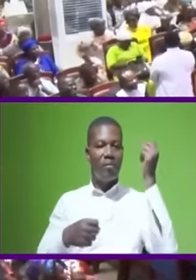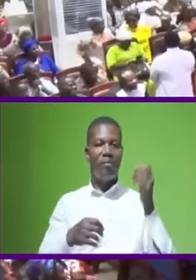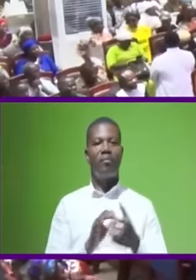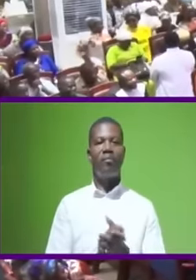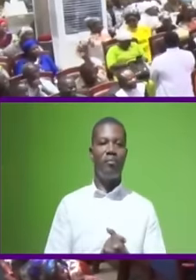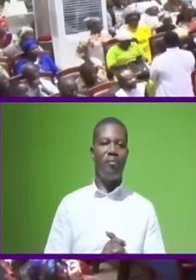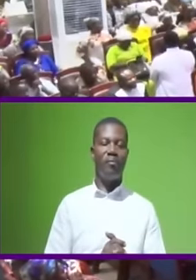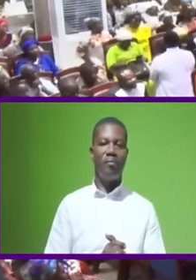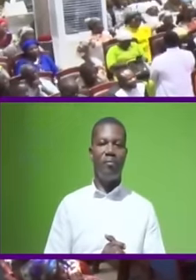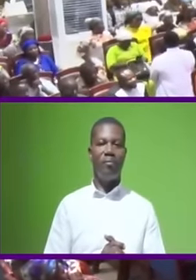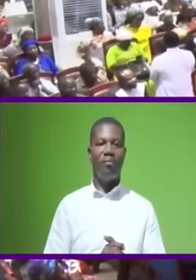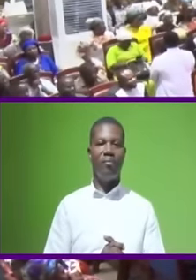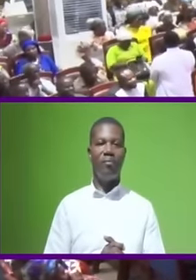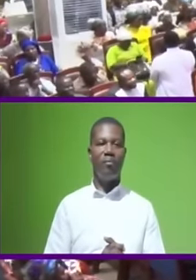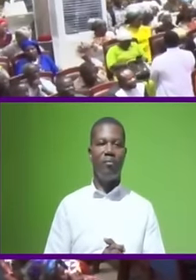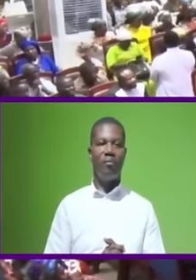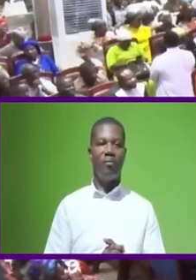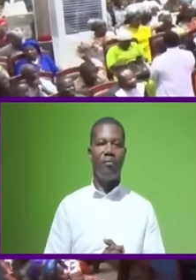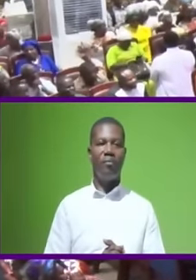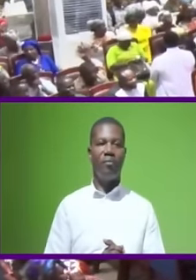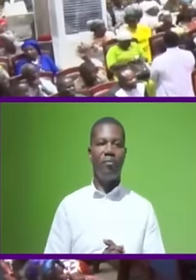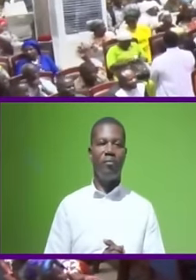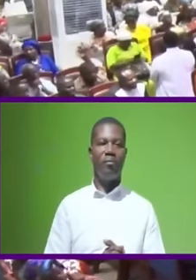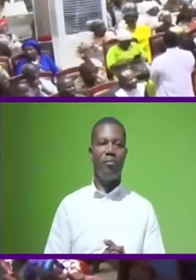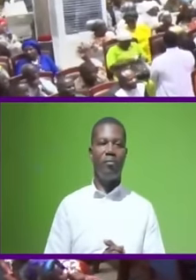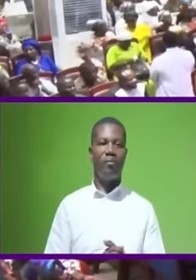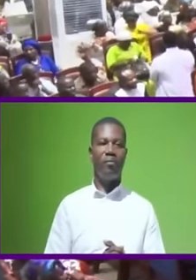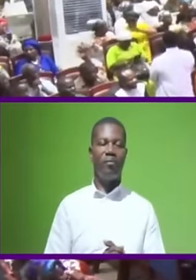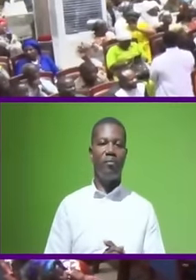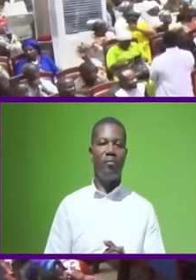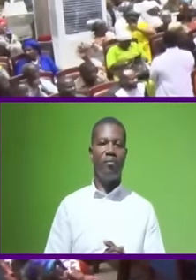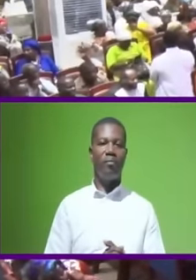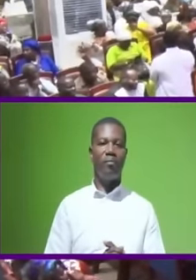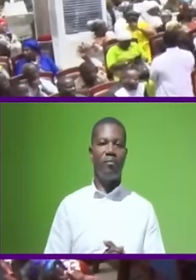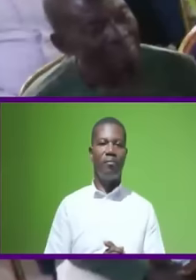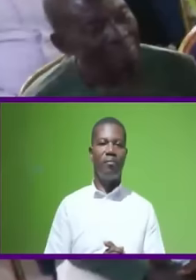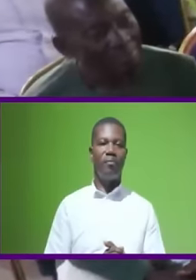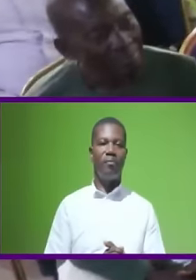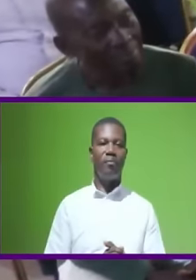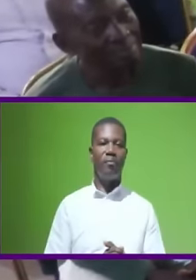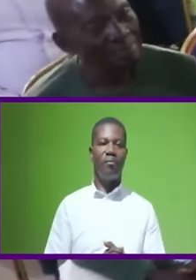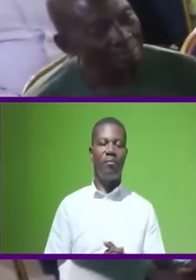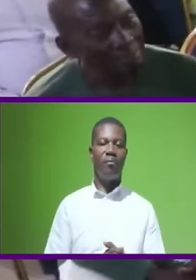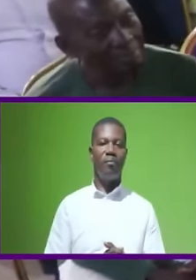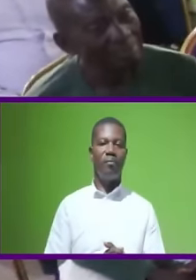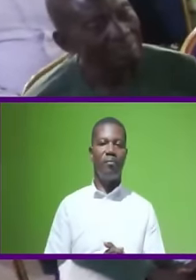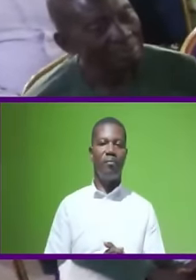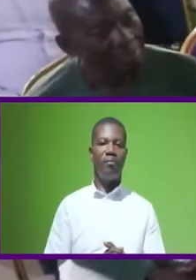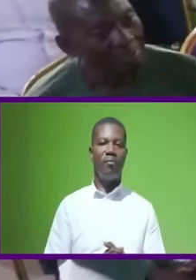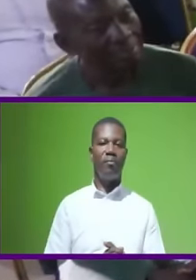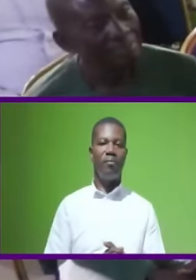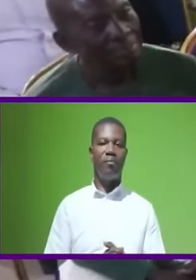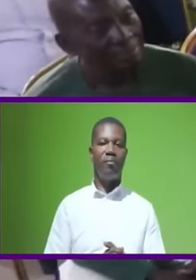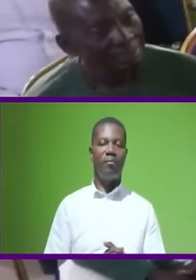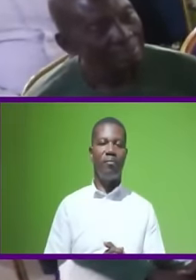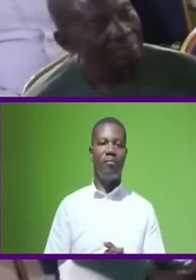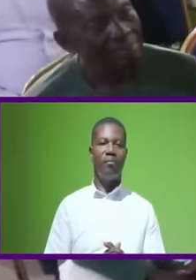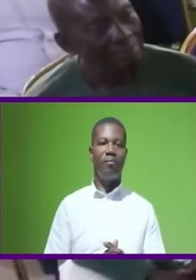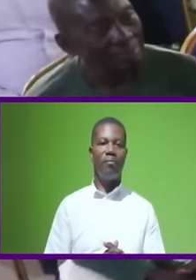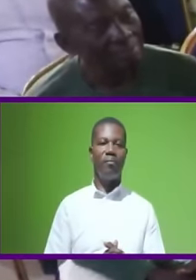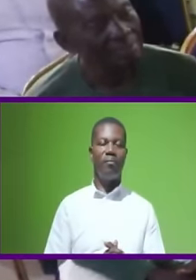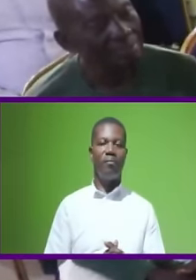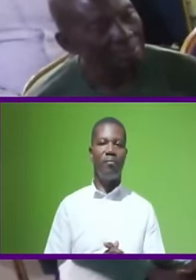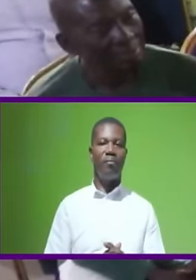Many are the people that help to count money on why Sundays as ushers or whatsoever. They wear long sleeves and they tuck the